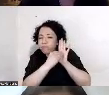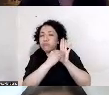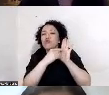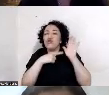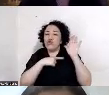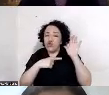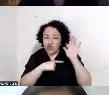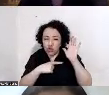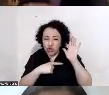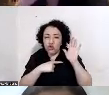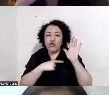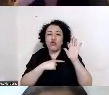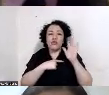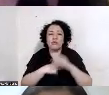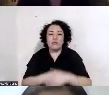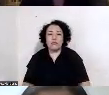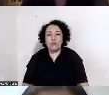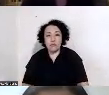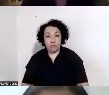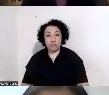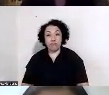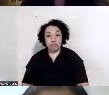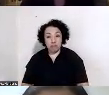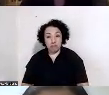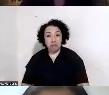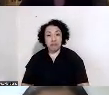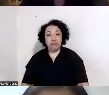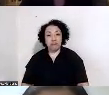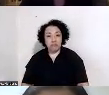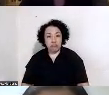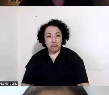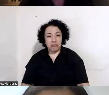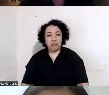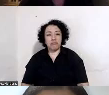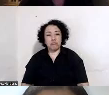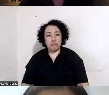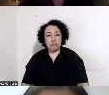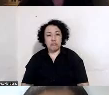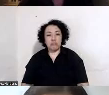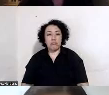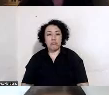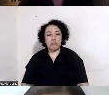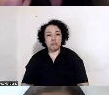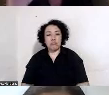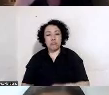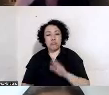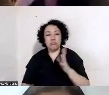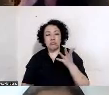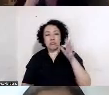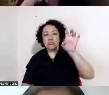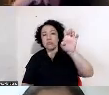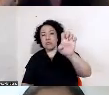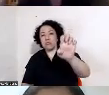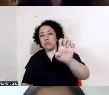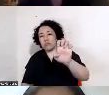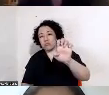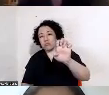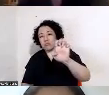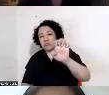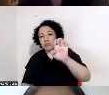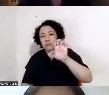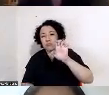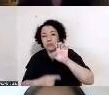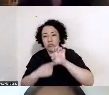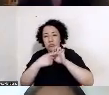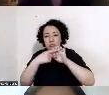In summary, I would say that the enrichment opportunities that we've been advocating in our school-wide enrichment work very